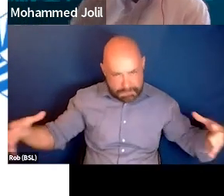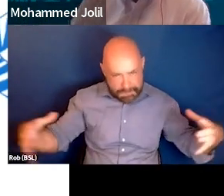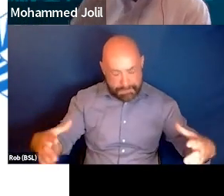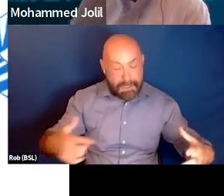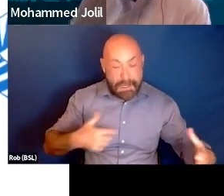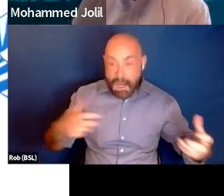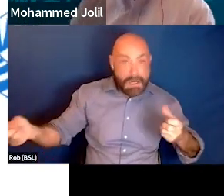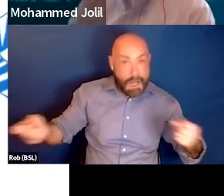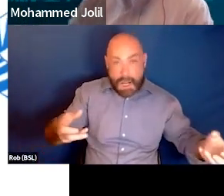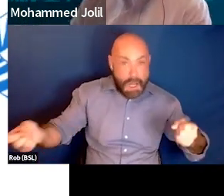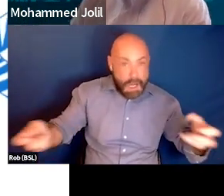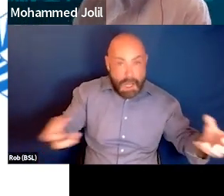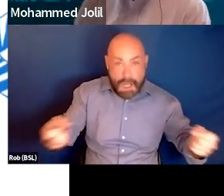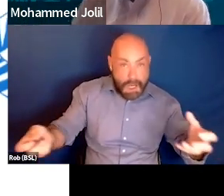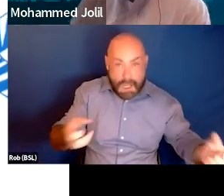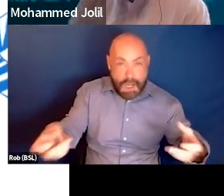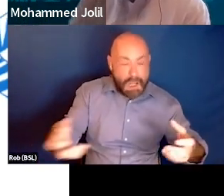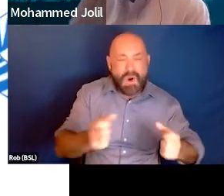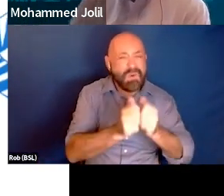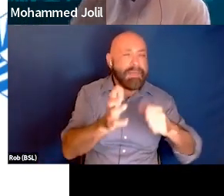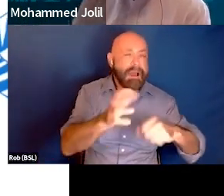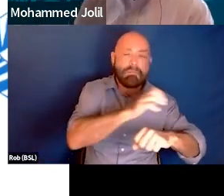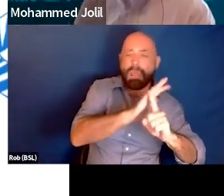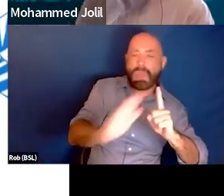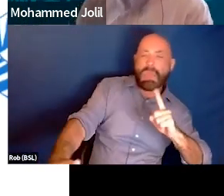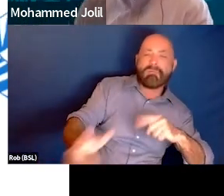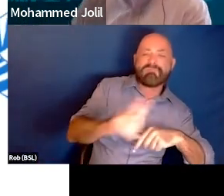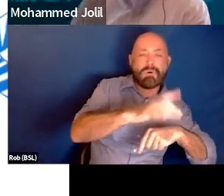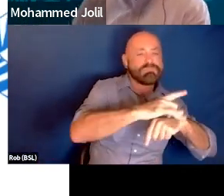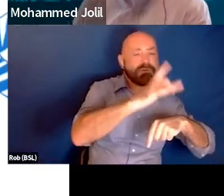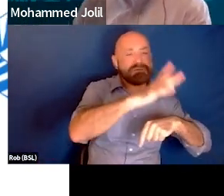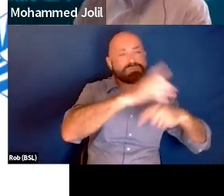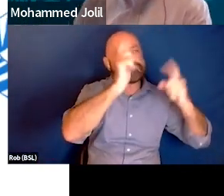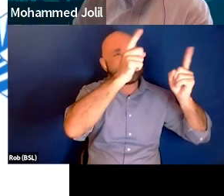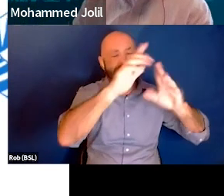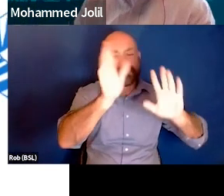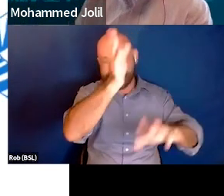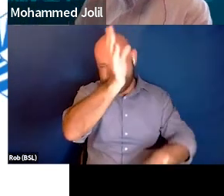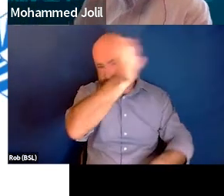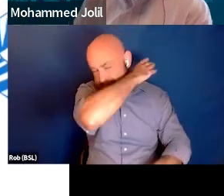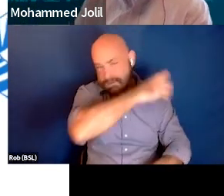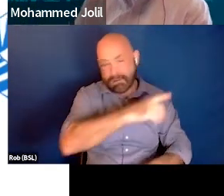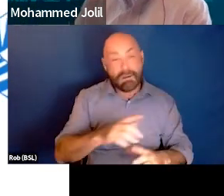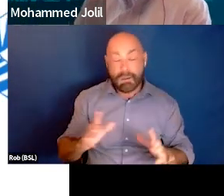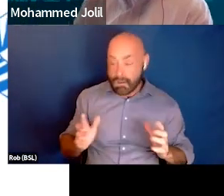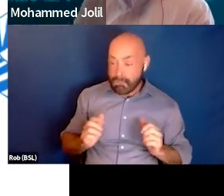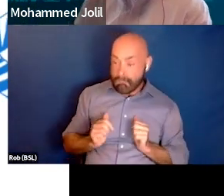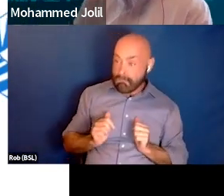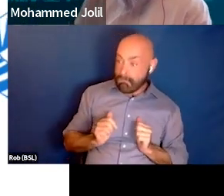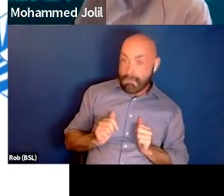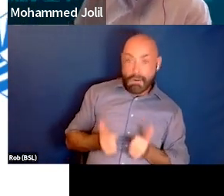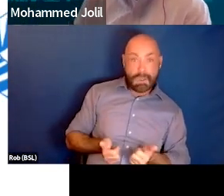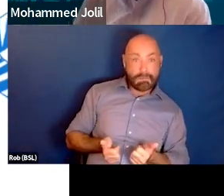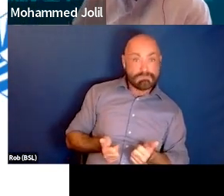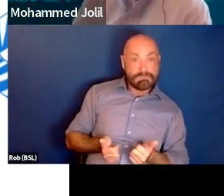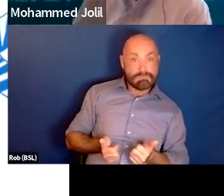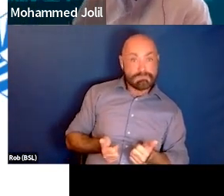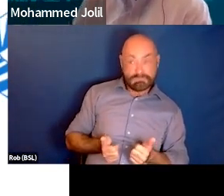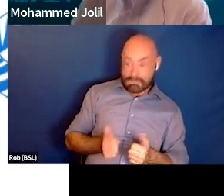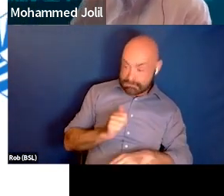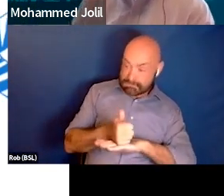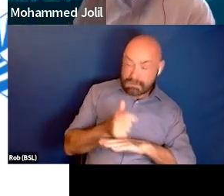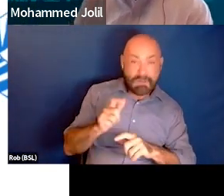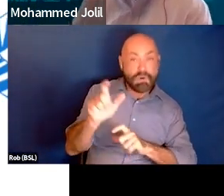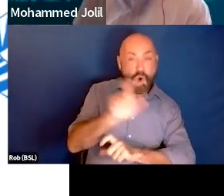tell you what we want without the influence of other people. So we went away and we organised a whole conference where it was